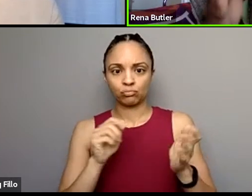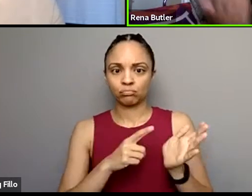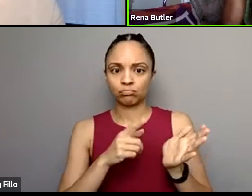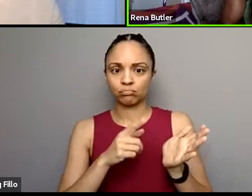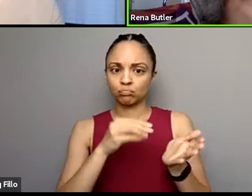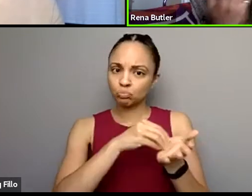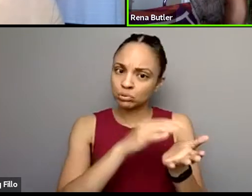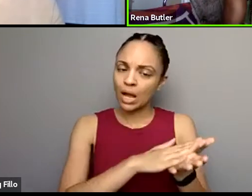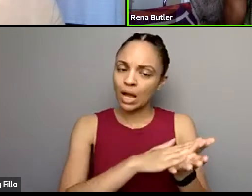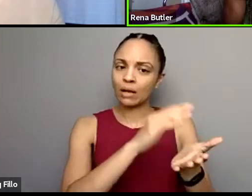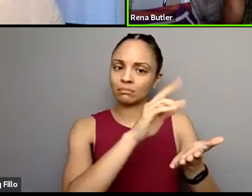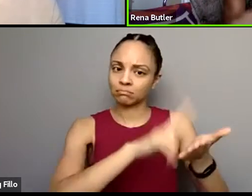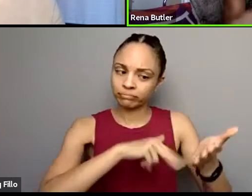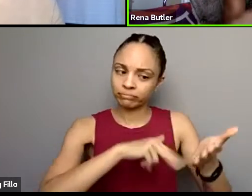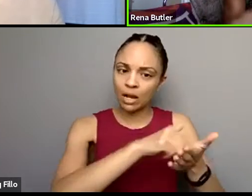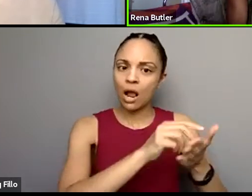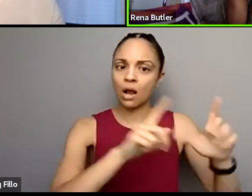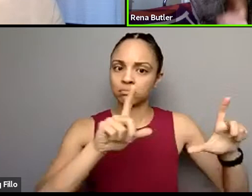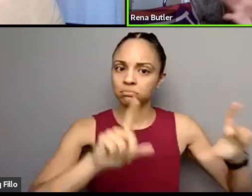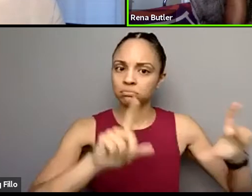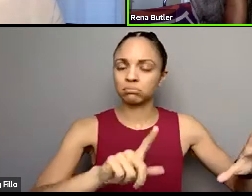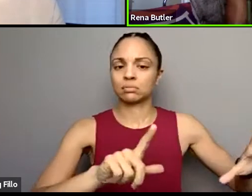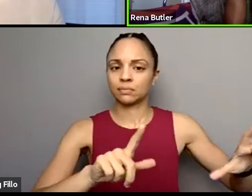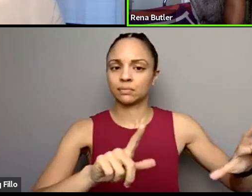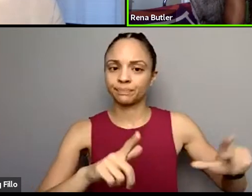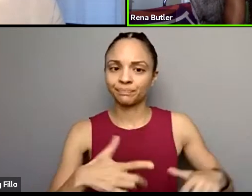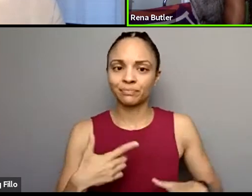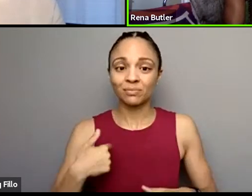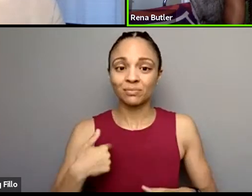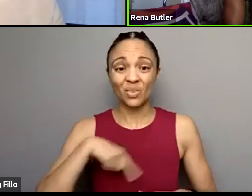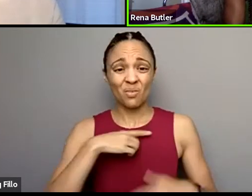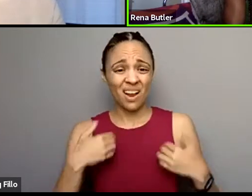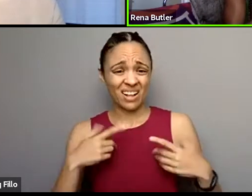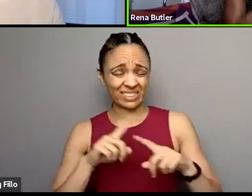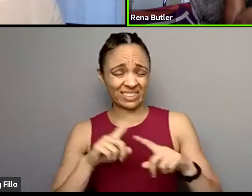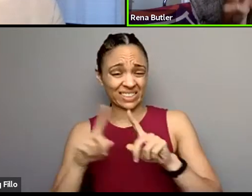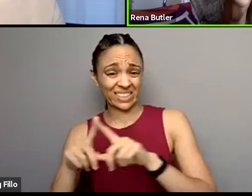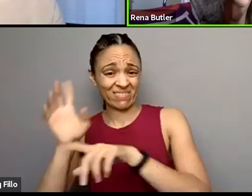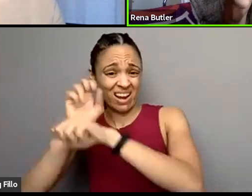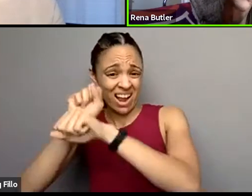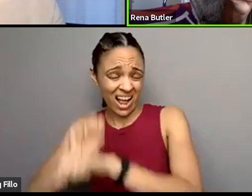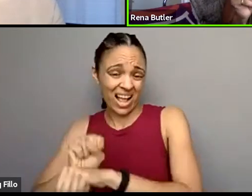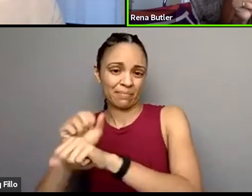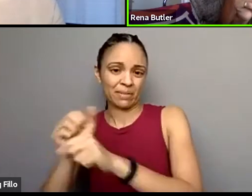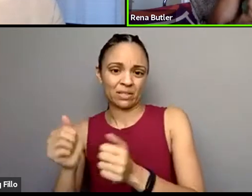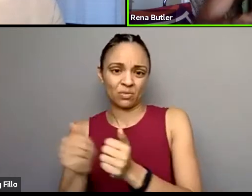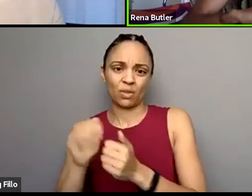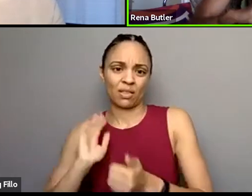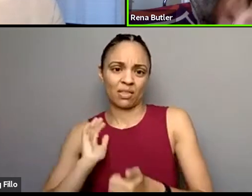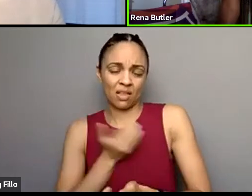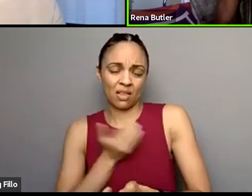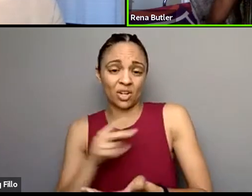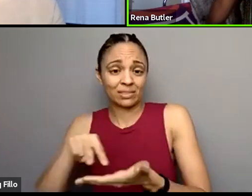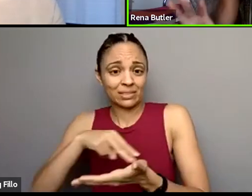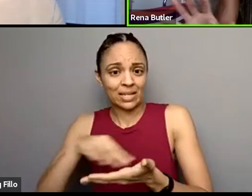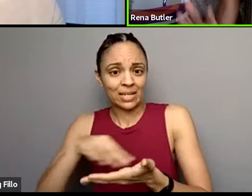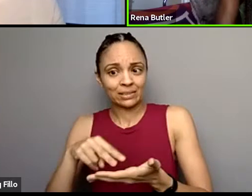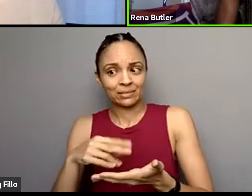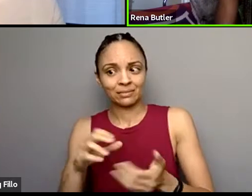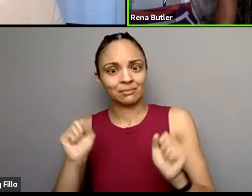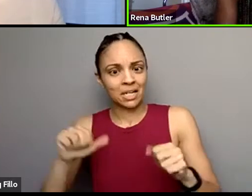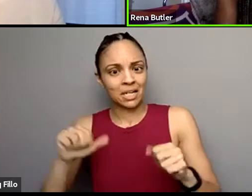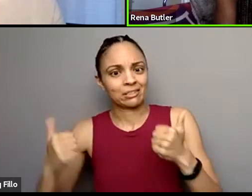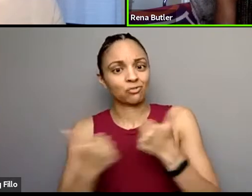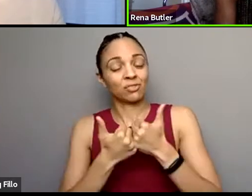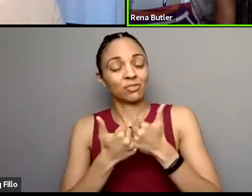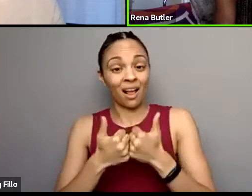the habits that we have in creating or the things we fall back on. There's a challenge there to then try something new.